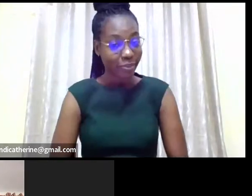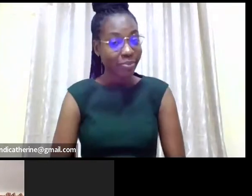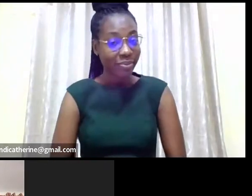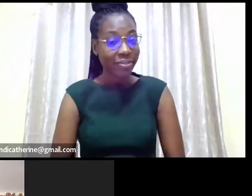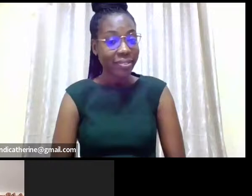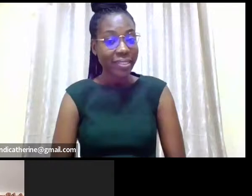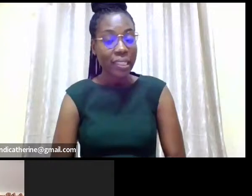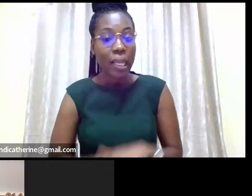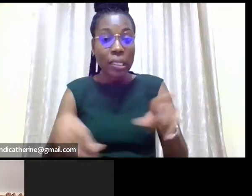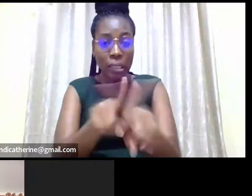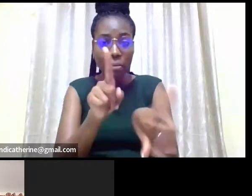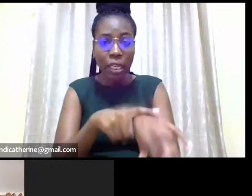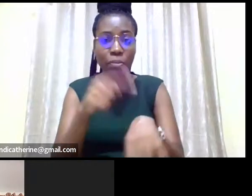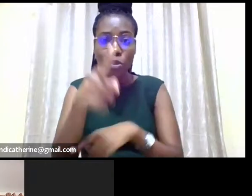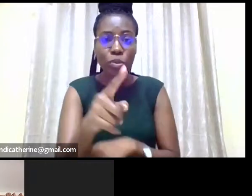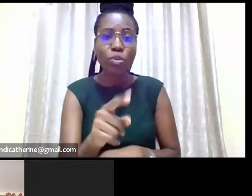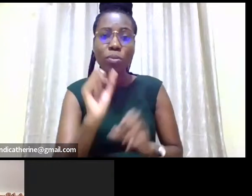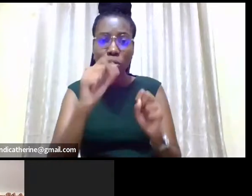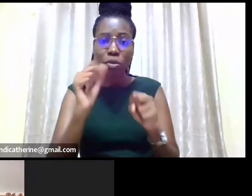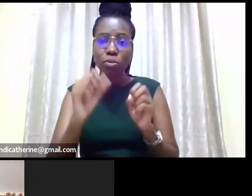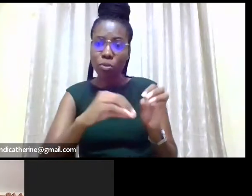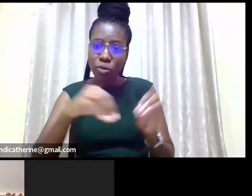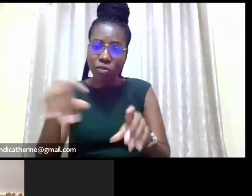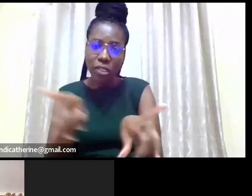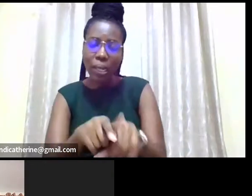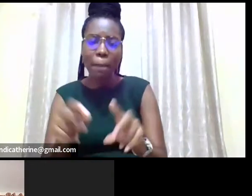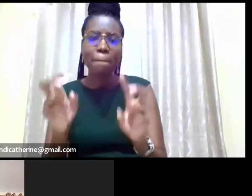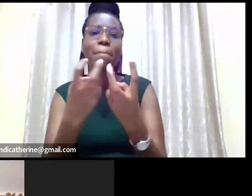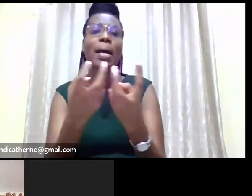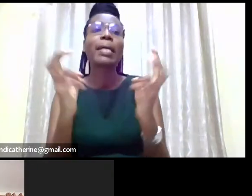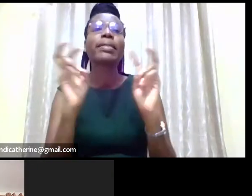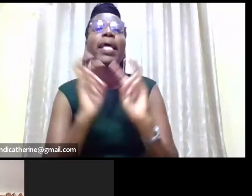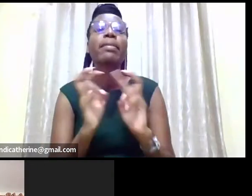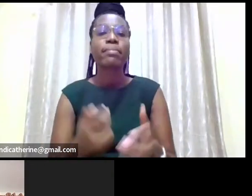Also accept to be moved as a panelist.